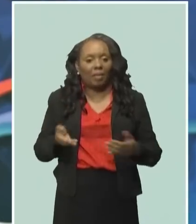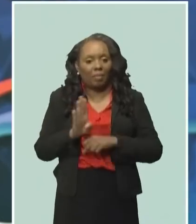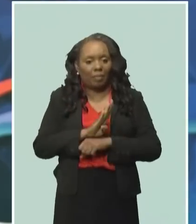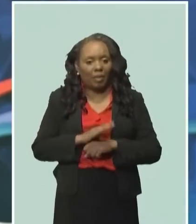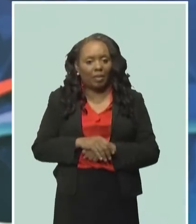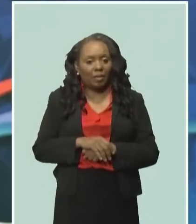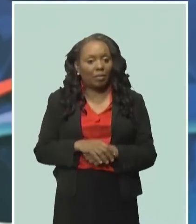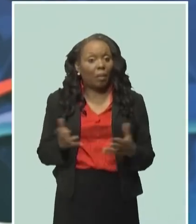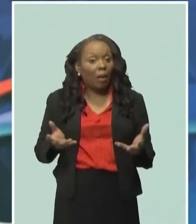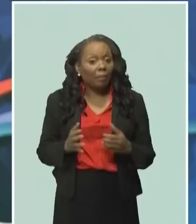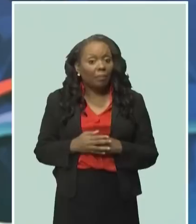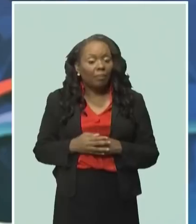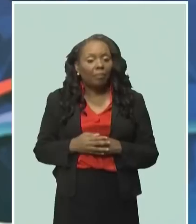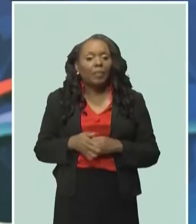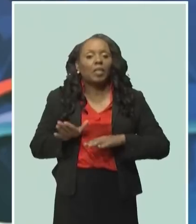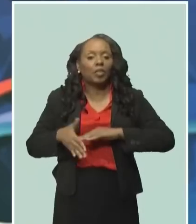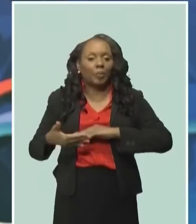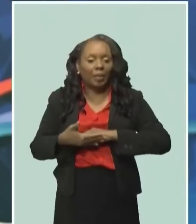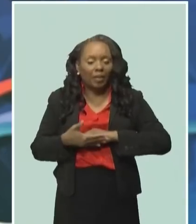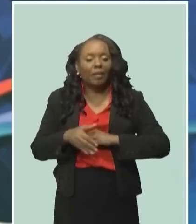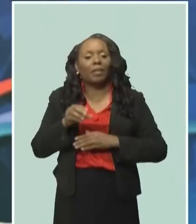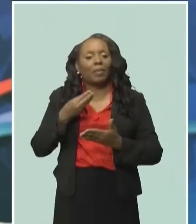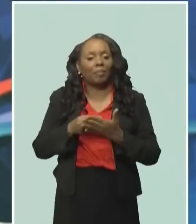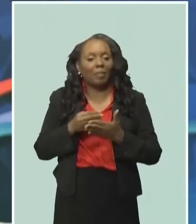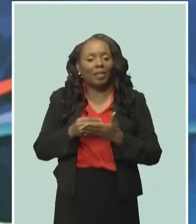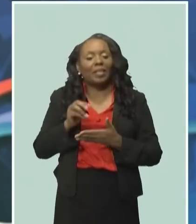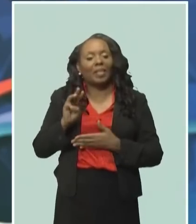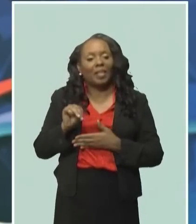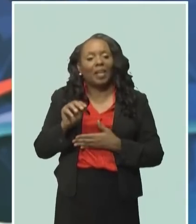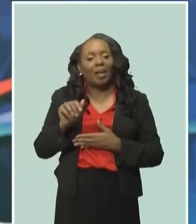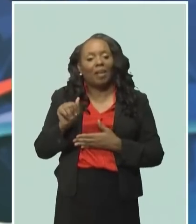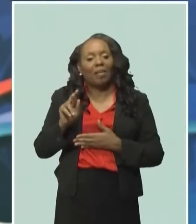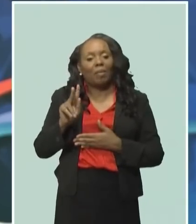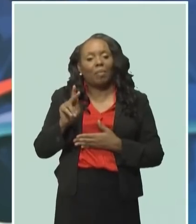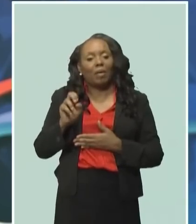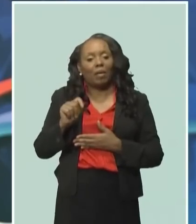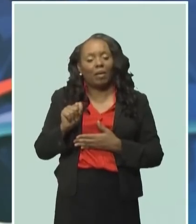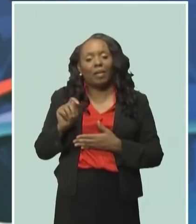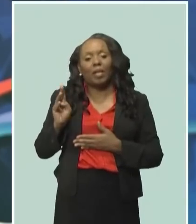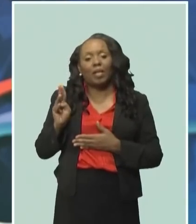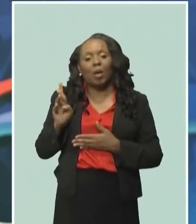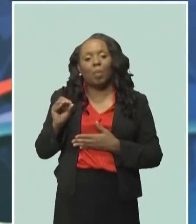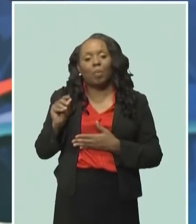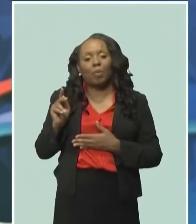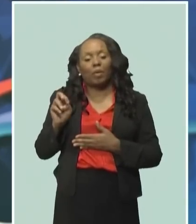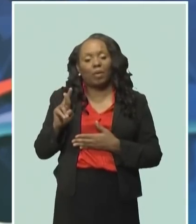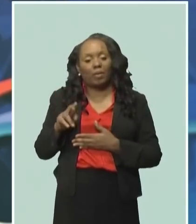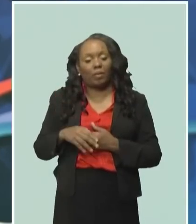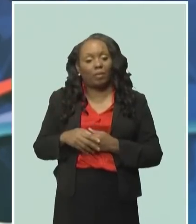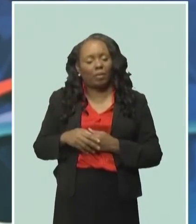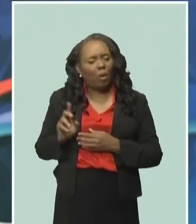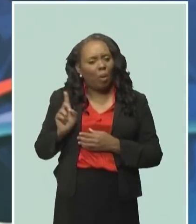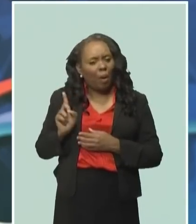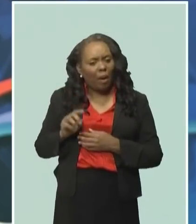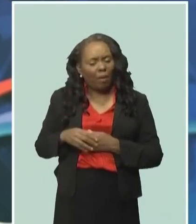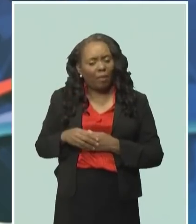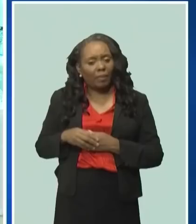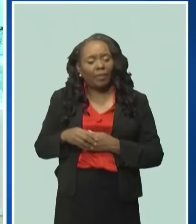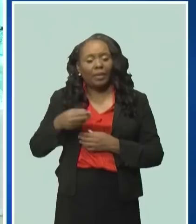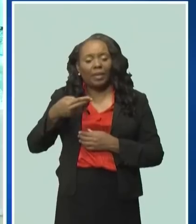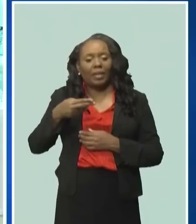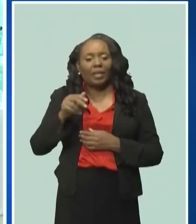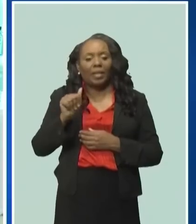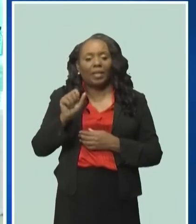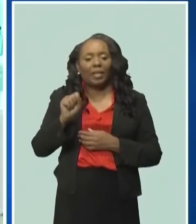Brokers Limited, located on the 2nd floor of Hastings Business Center at Hastings. And before cutting the ribbon to declare the office